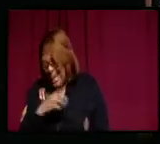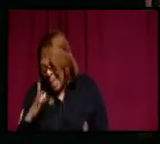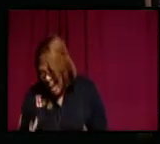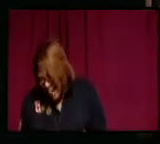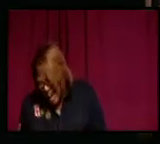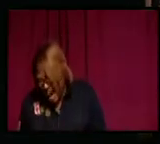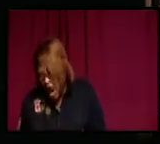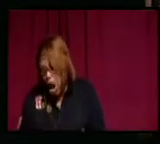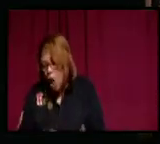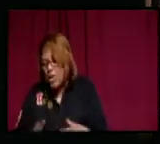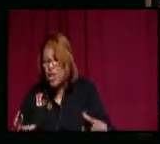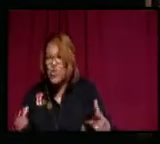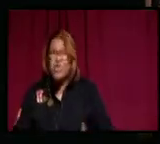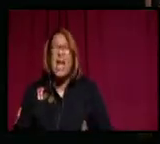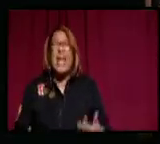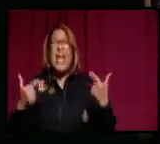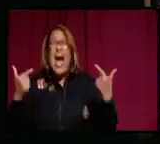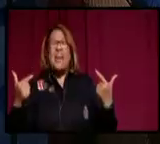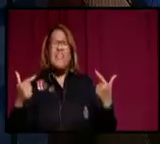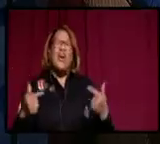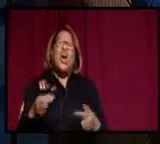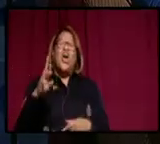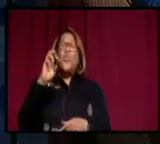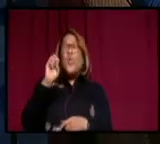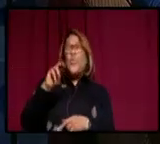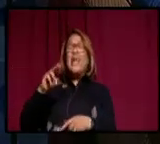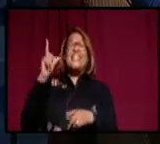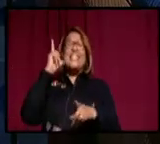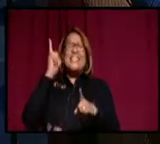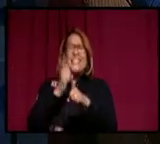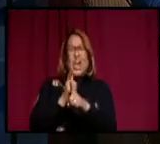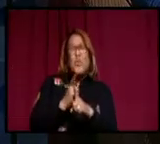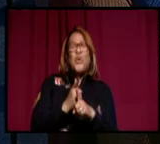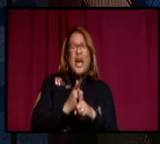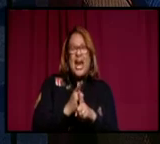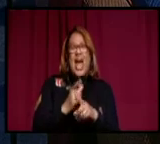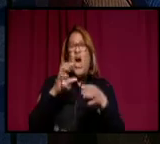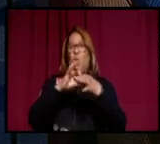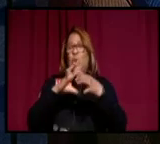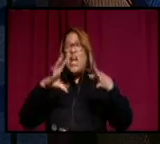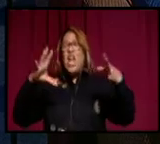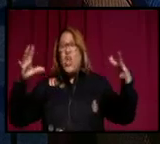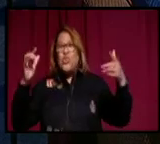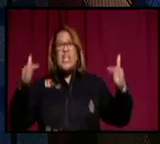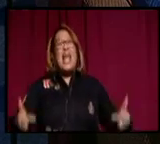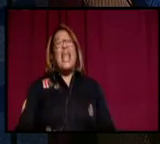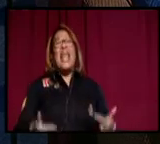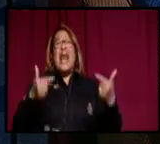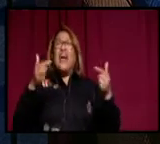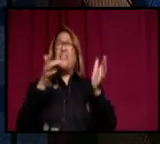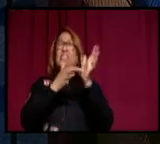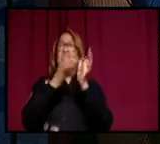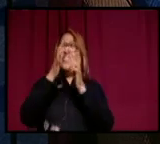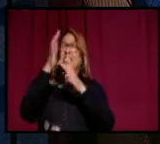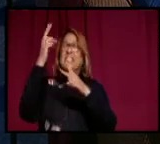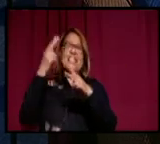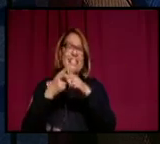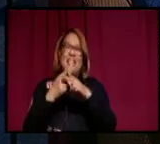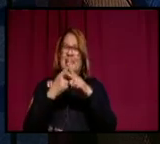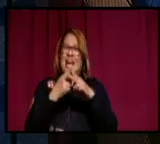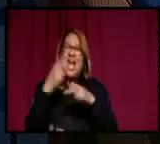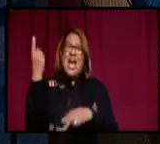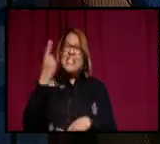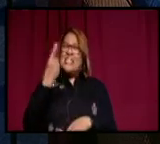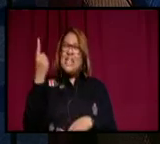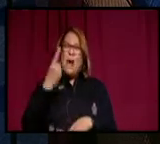we lose life. The racists touch and agree with you. And we lose a lot in the name of Jesus.